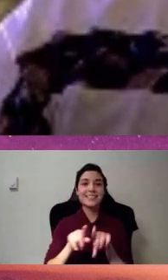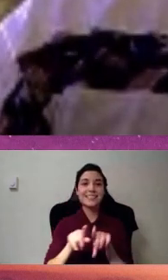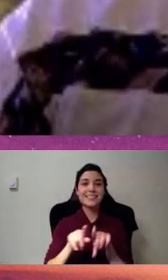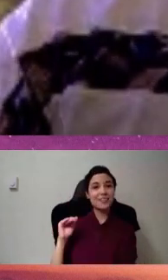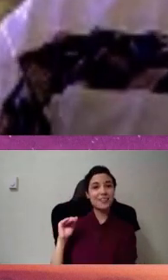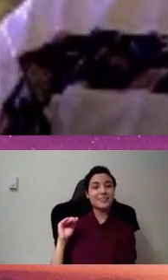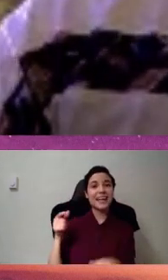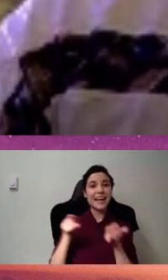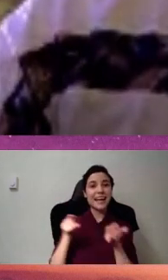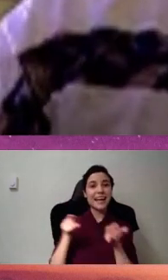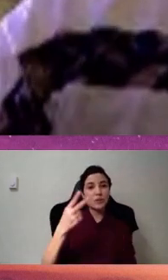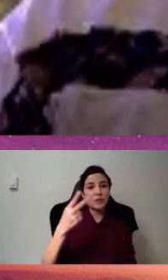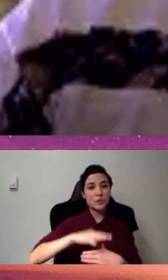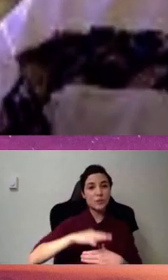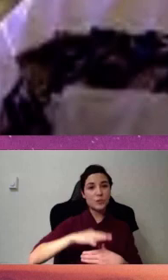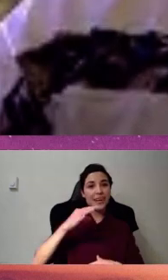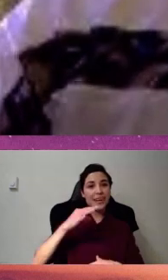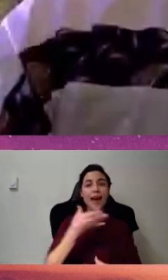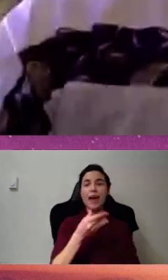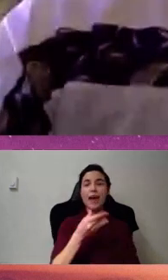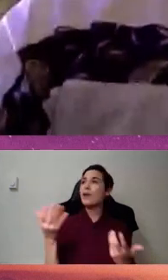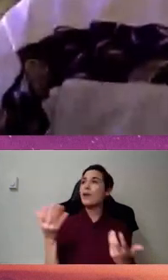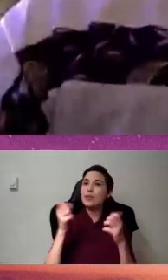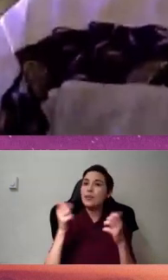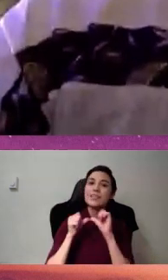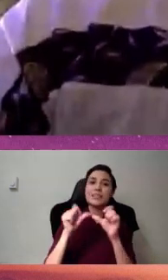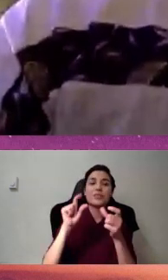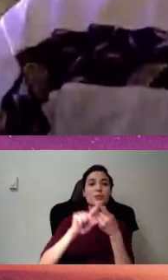depart into the next world as an elder.